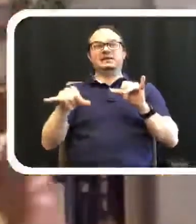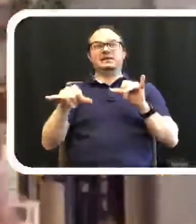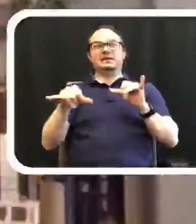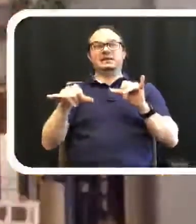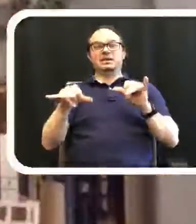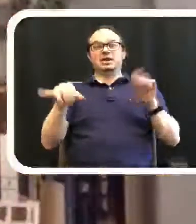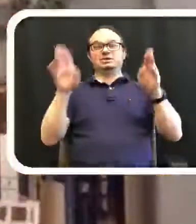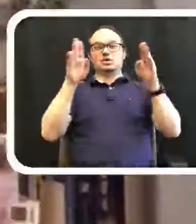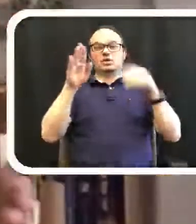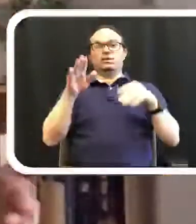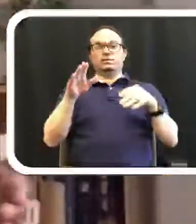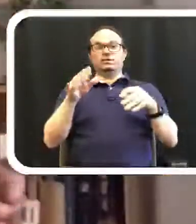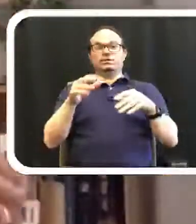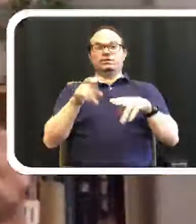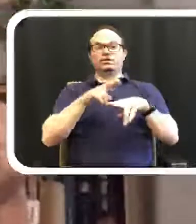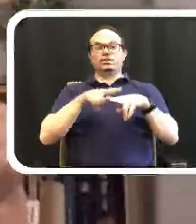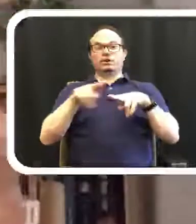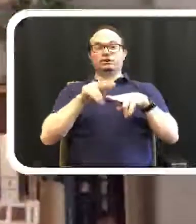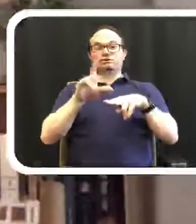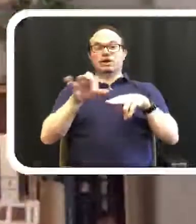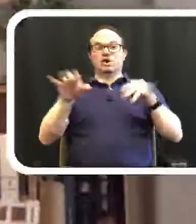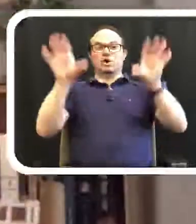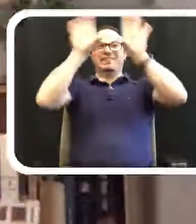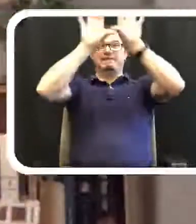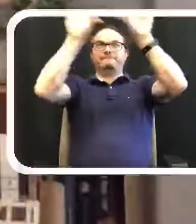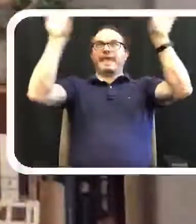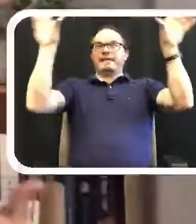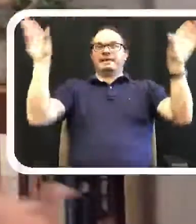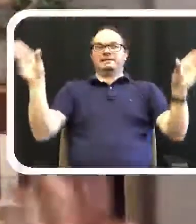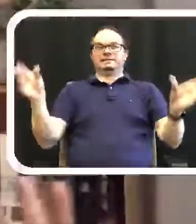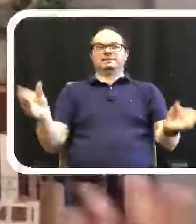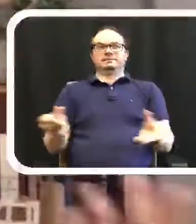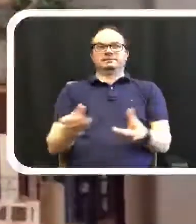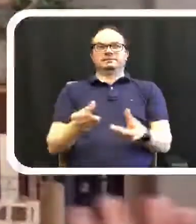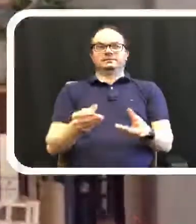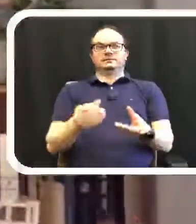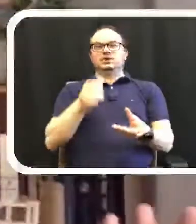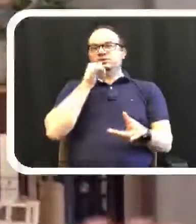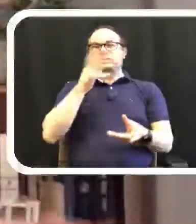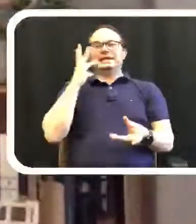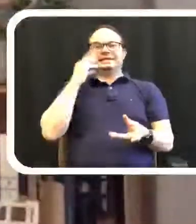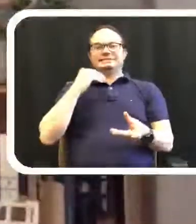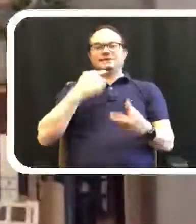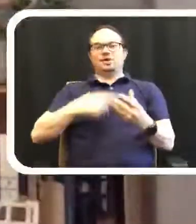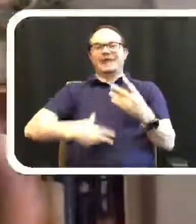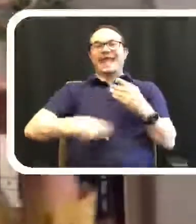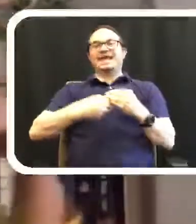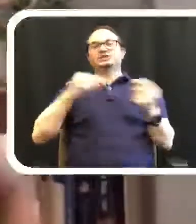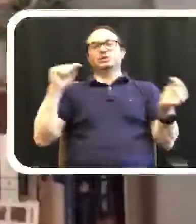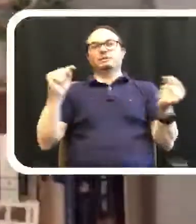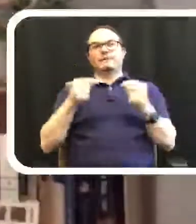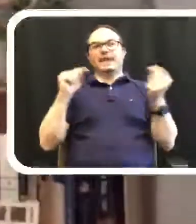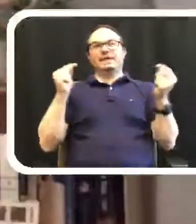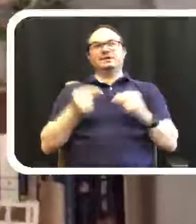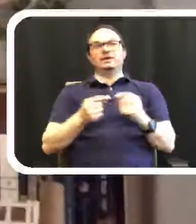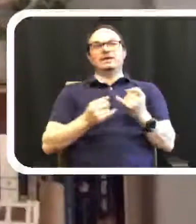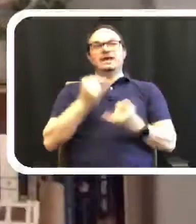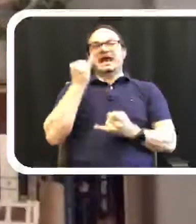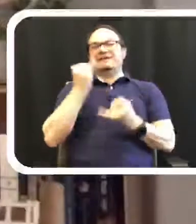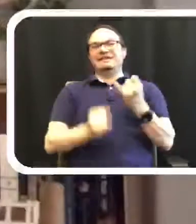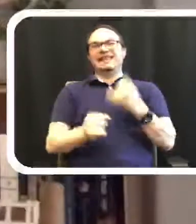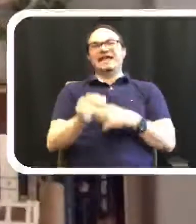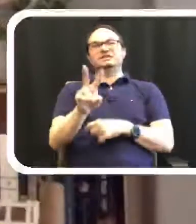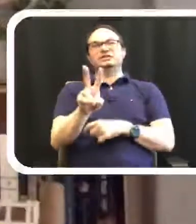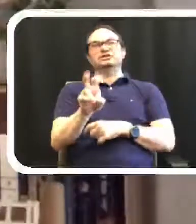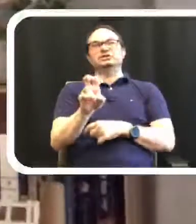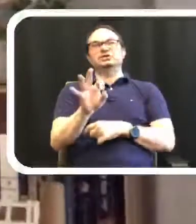this train car for him so that he wouldn't experience extra pain. And the last like 200